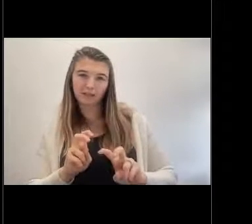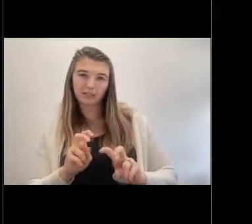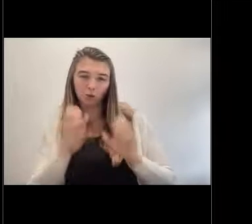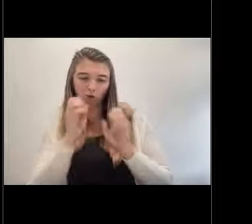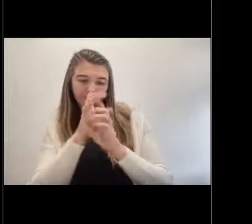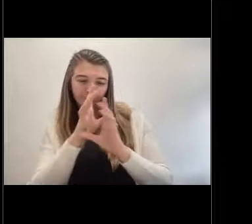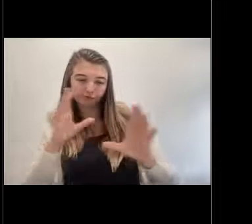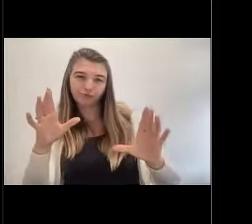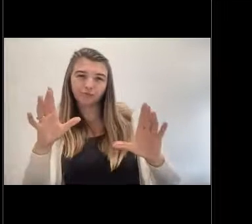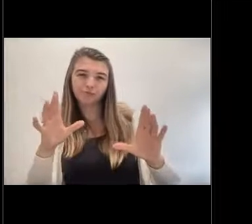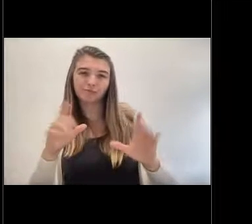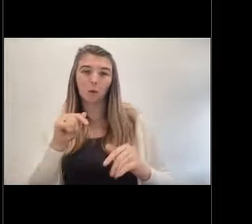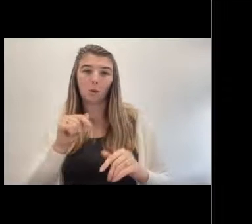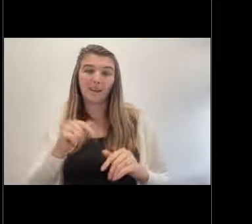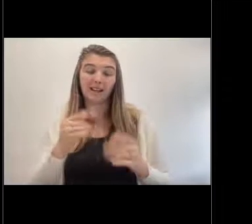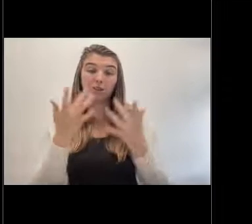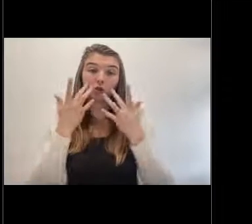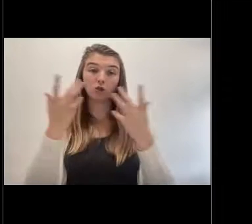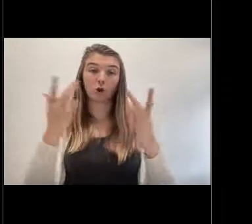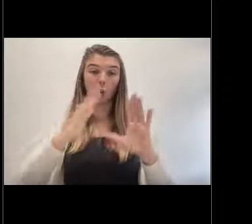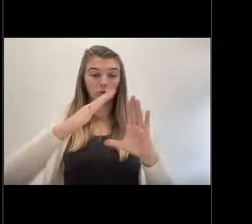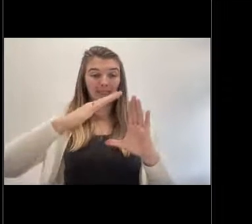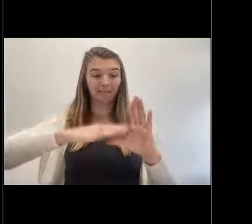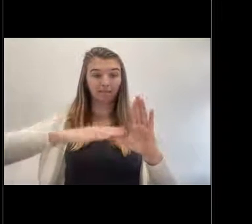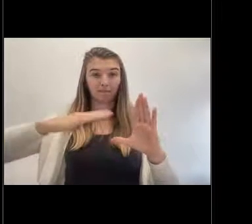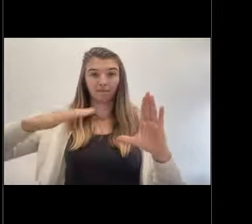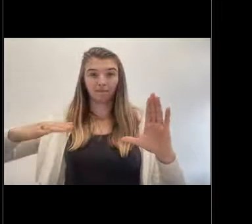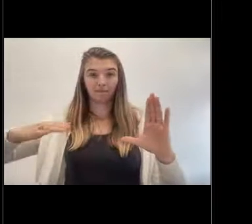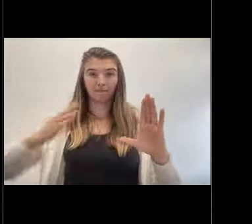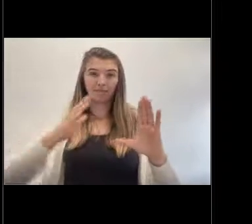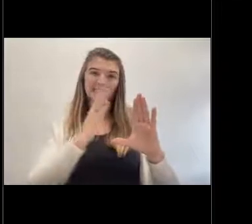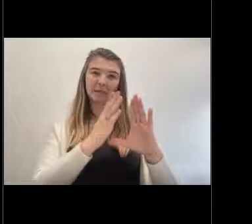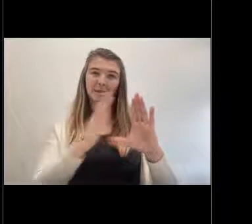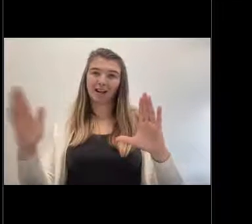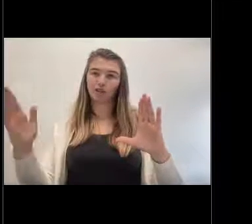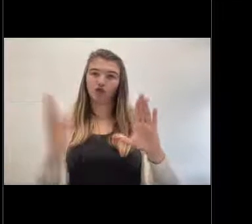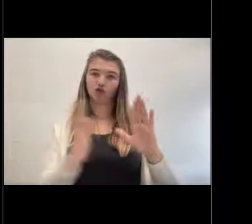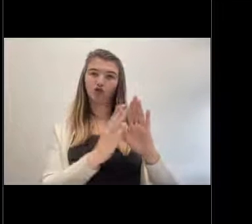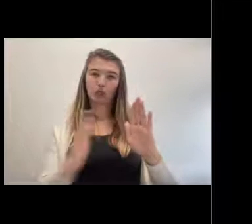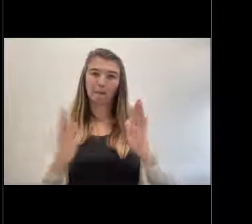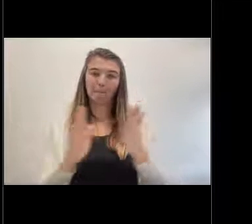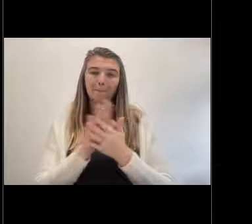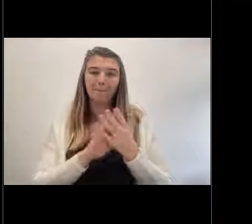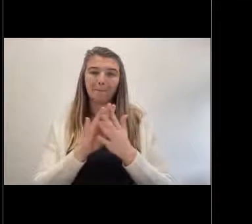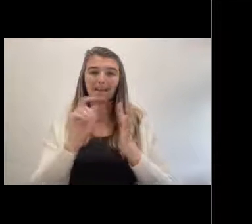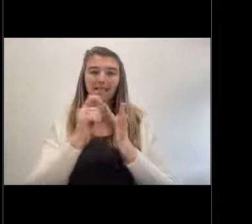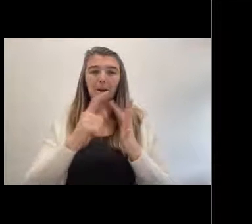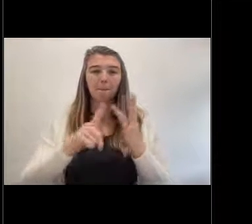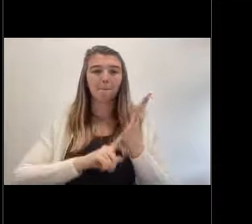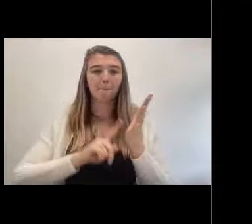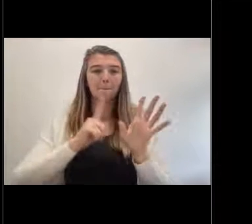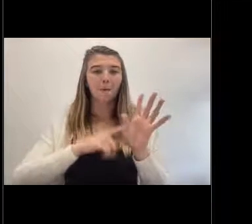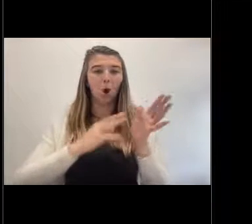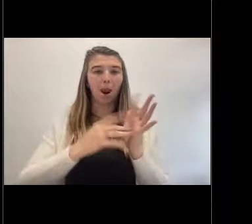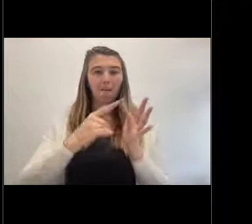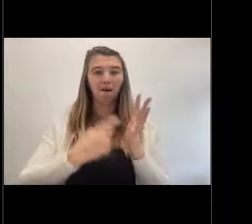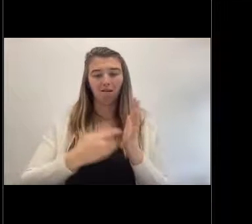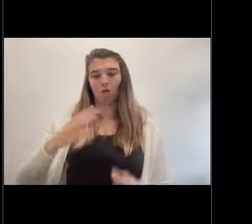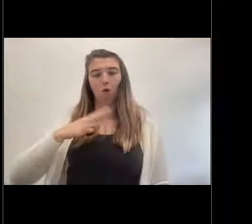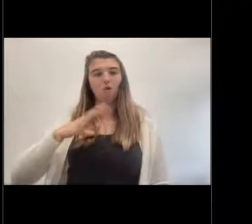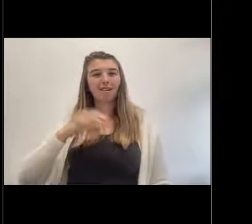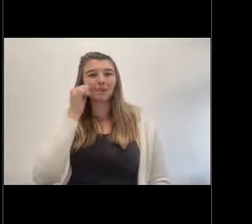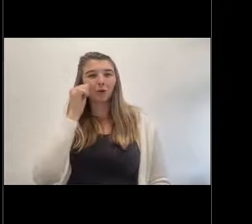the spectrum of different polymers is already known with infrared spectroscopy. Therefore, you can identify the